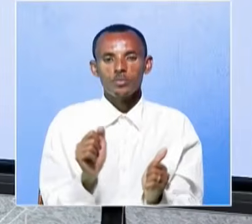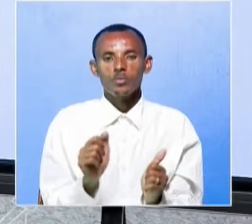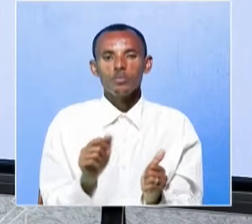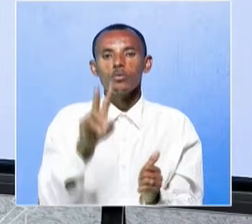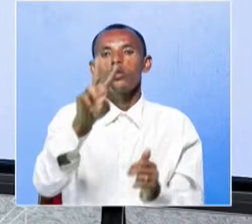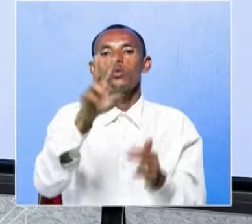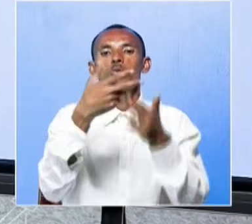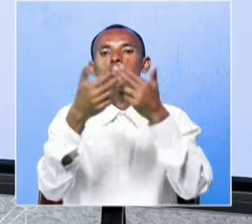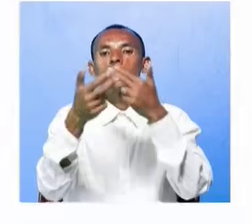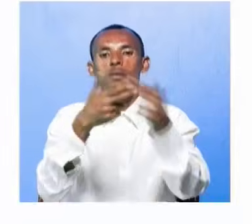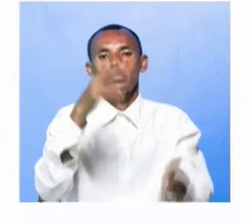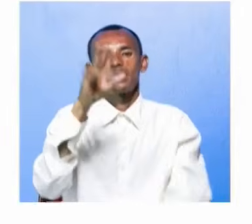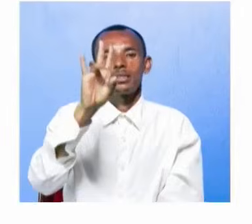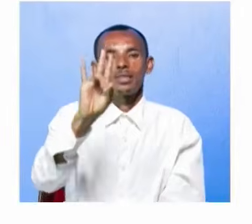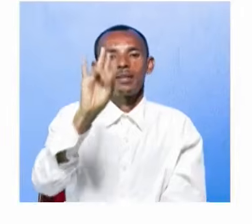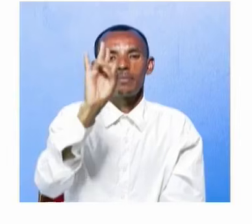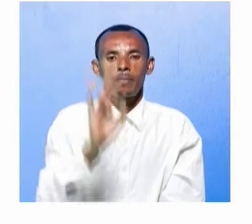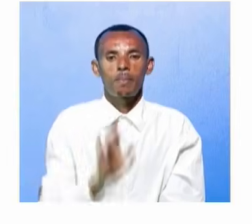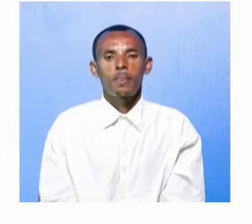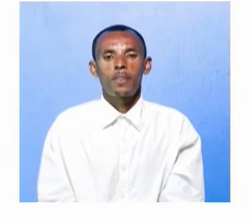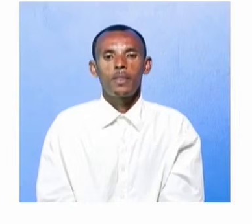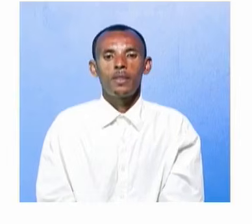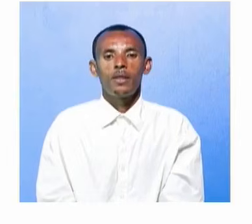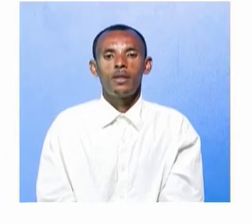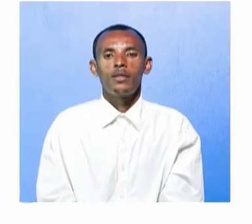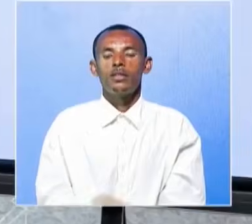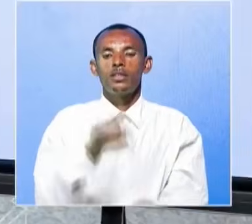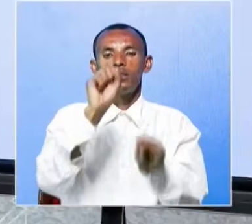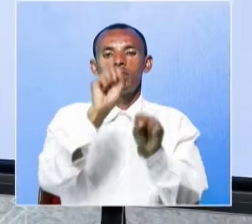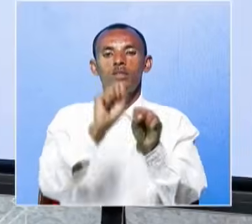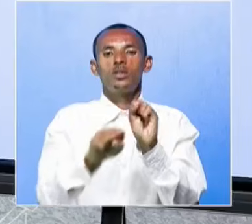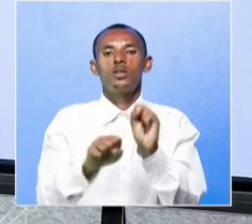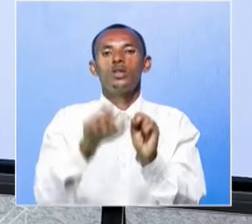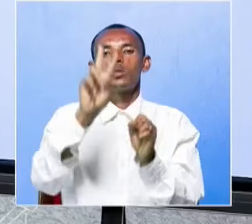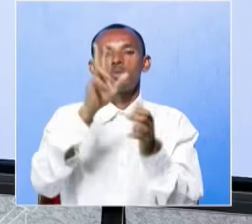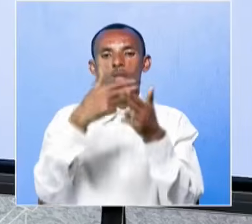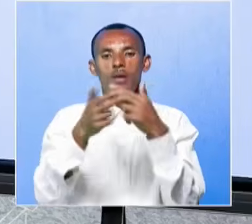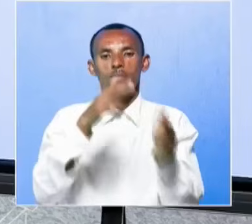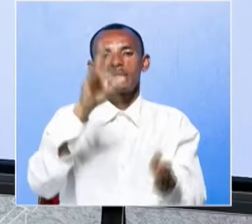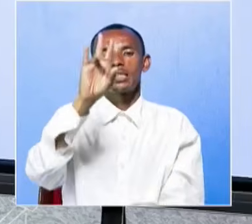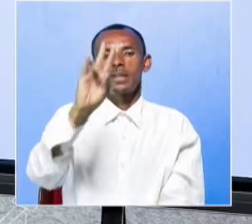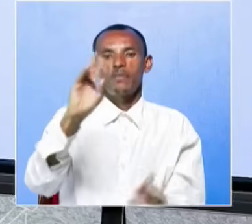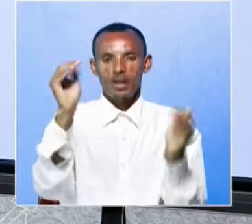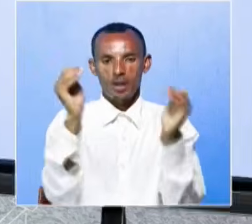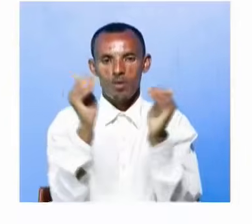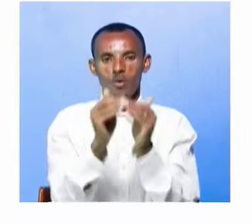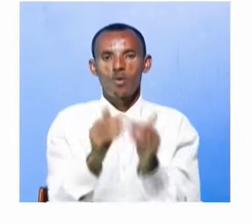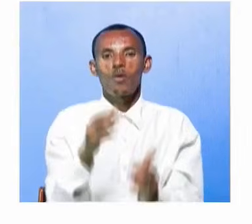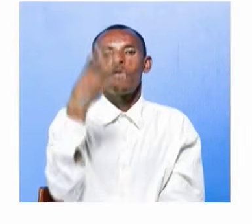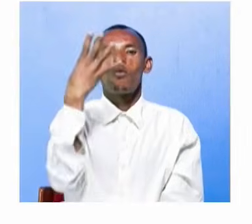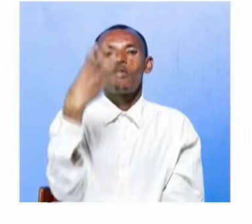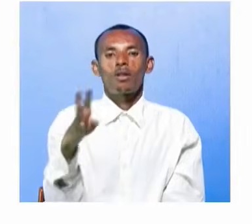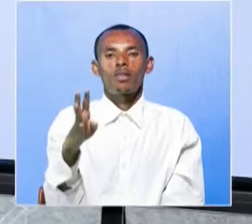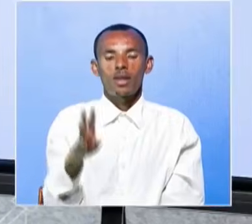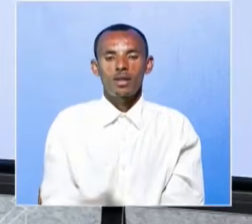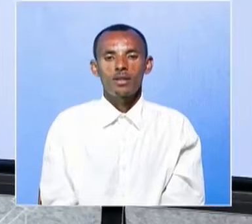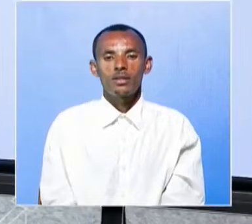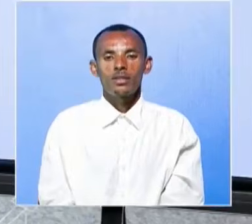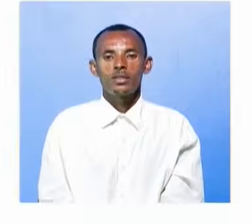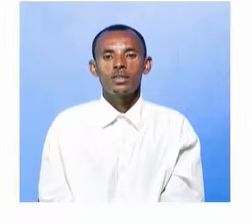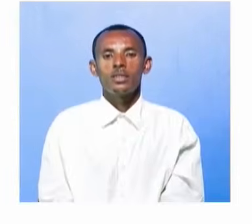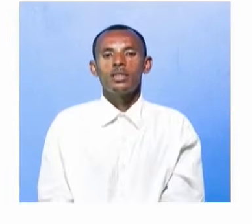2 times 7, right? So 2 times 7 is 14. So